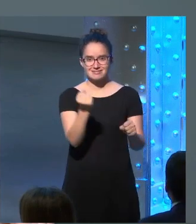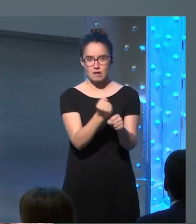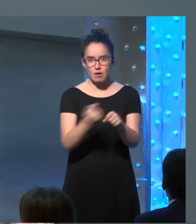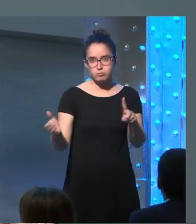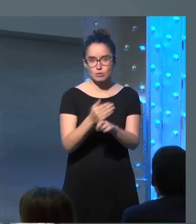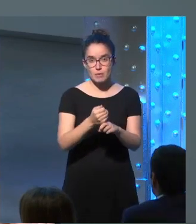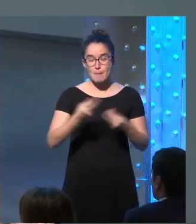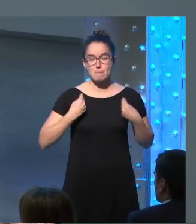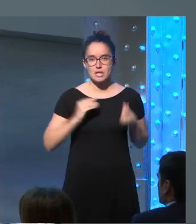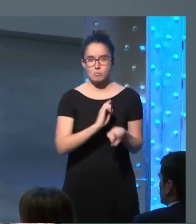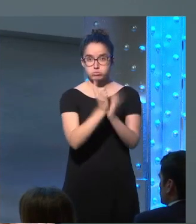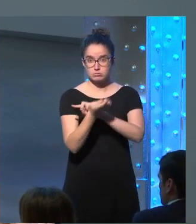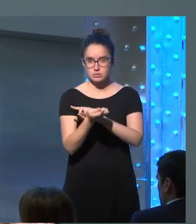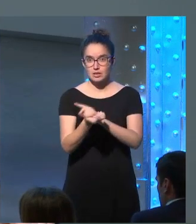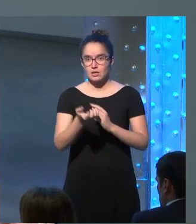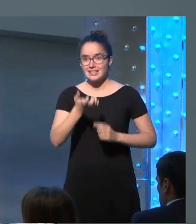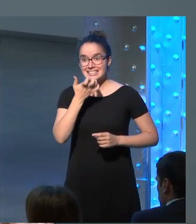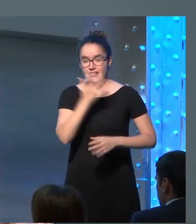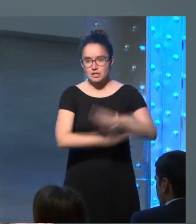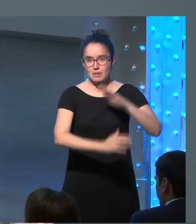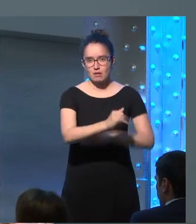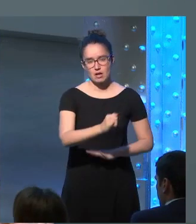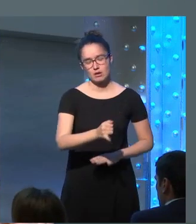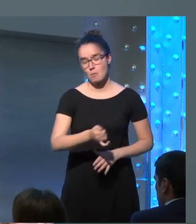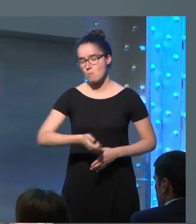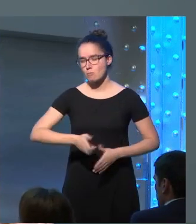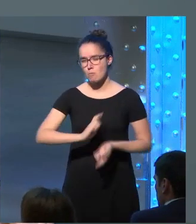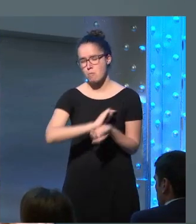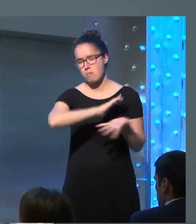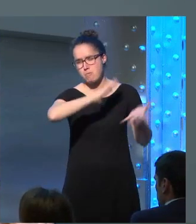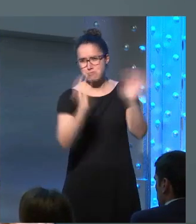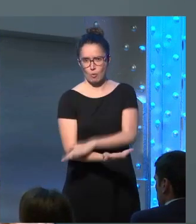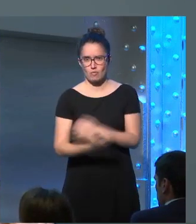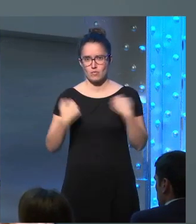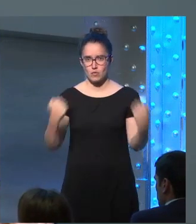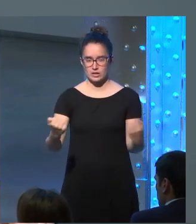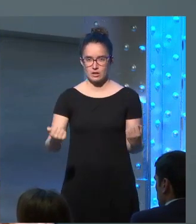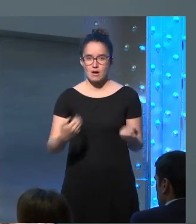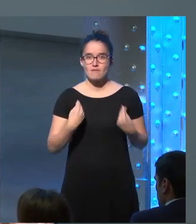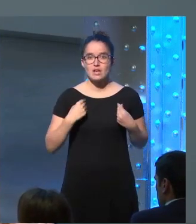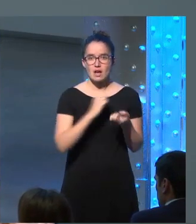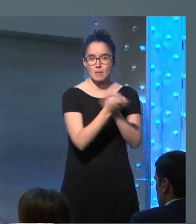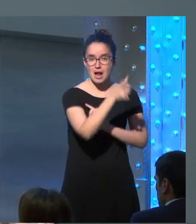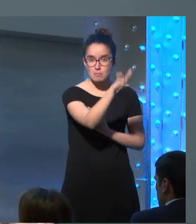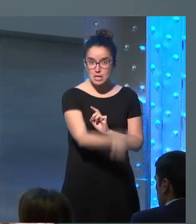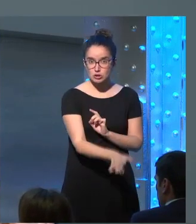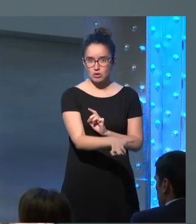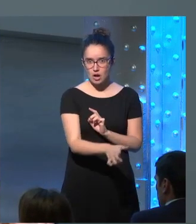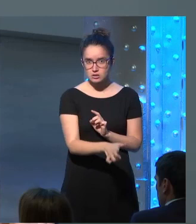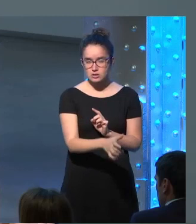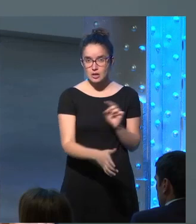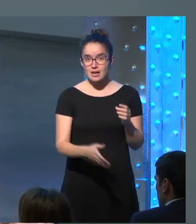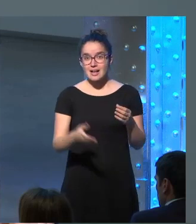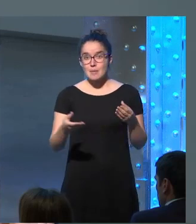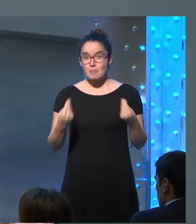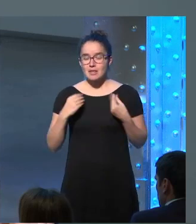that a job for any person can change their life. For a disabled person, it can change their life